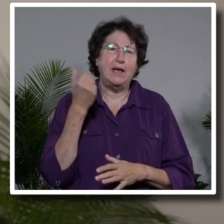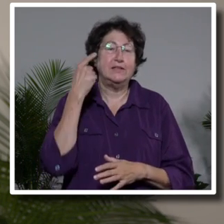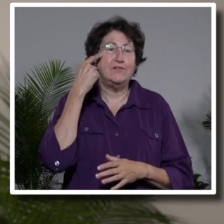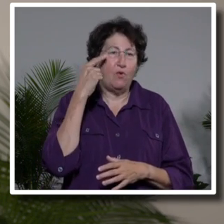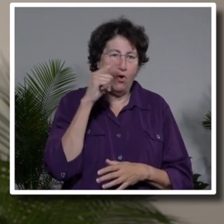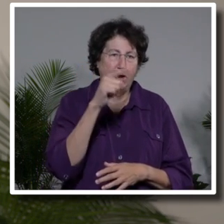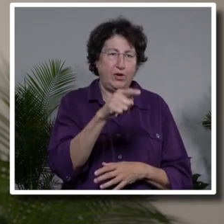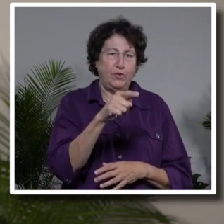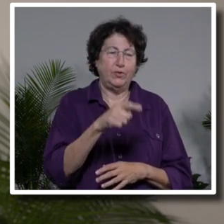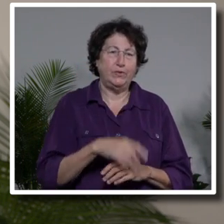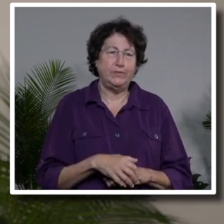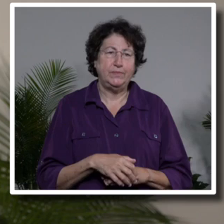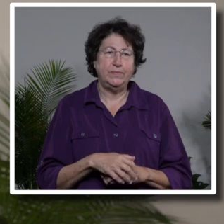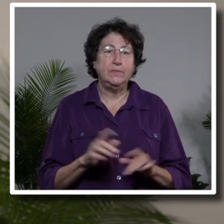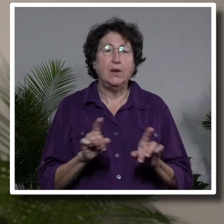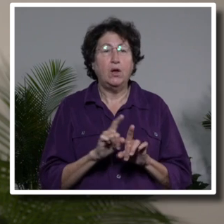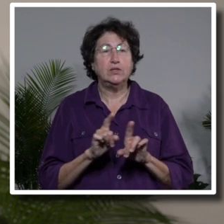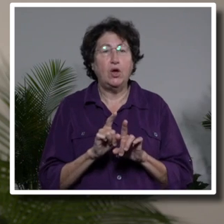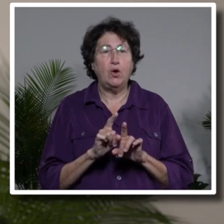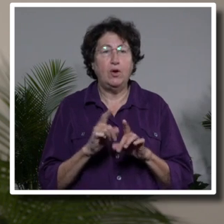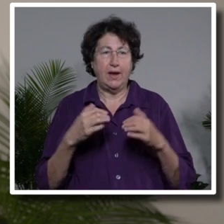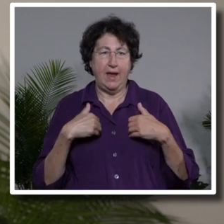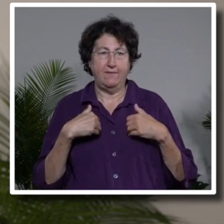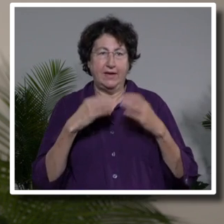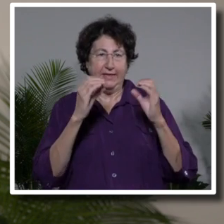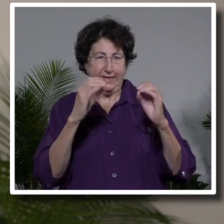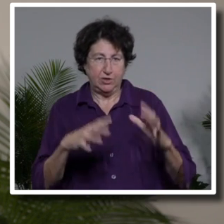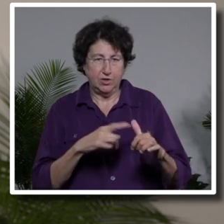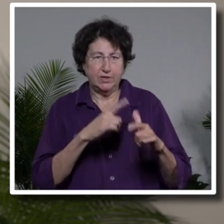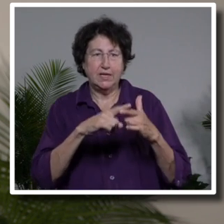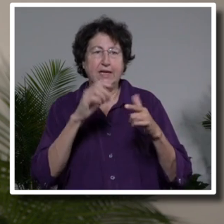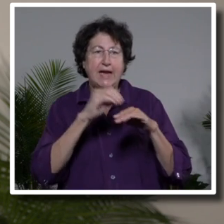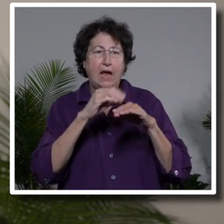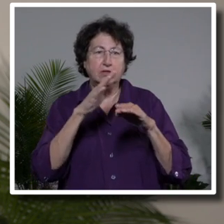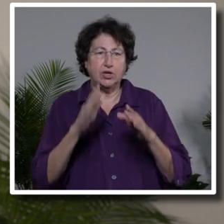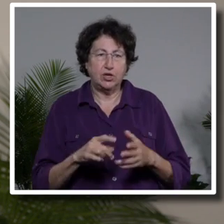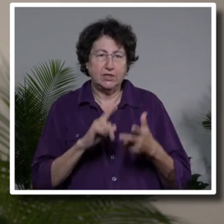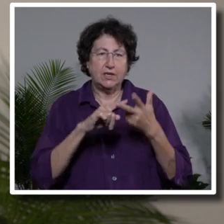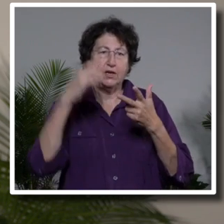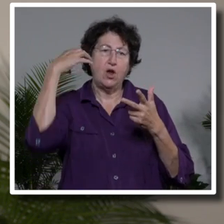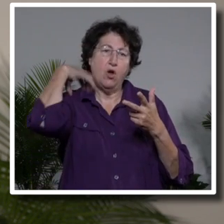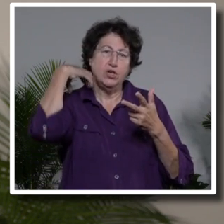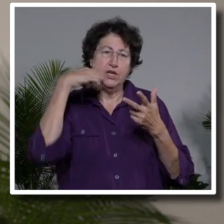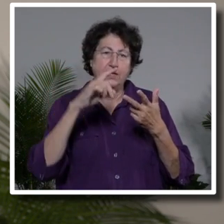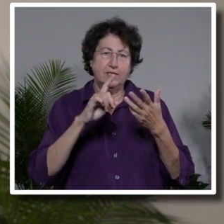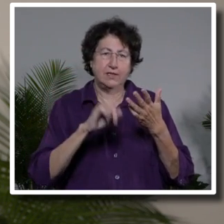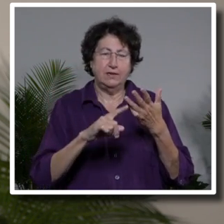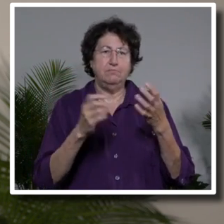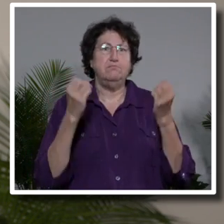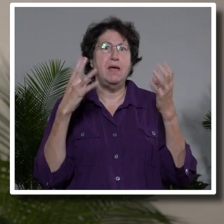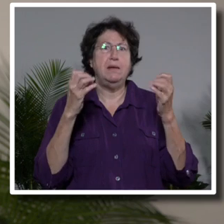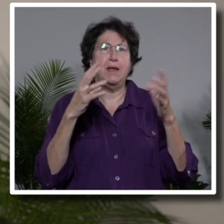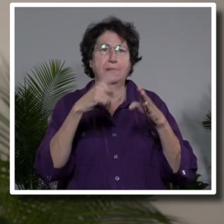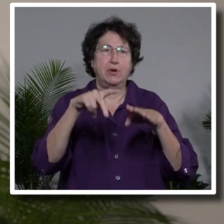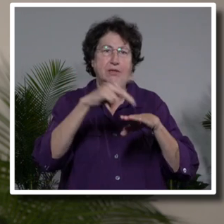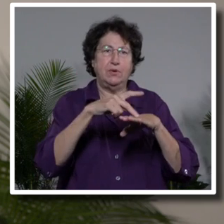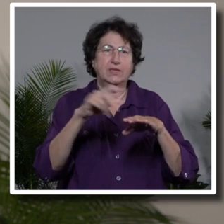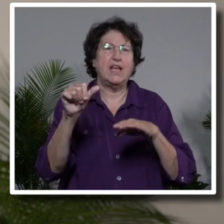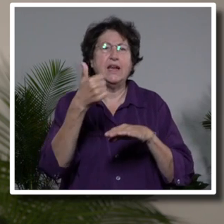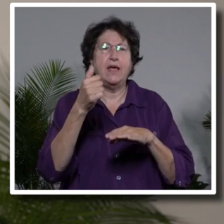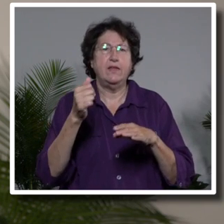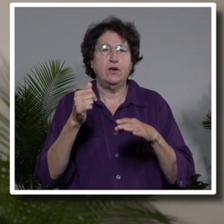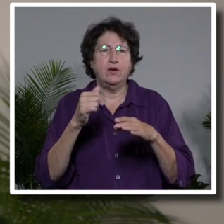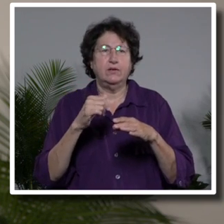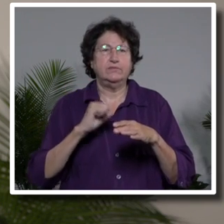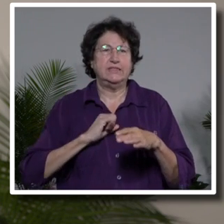for you. But also, there's our teachers, counselors, coaches, abundance of principals, and other school